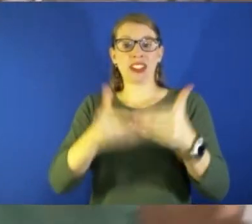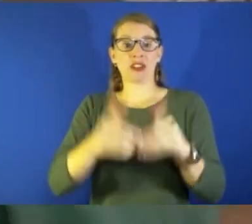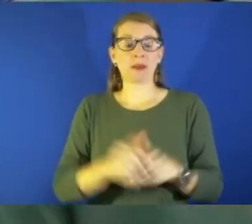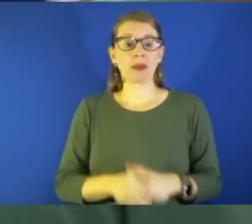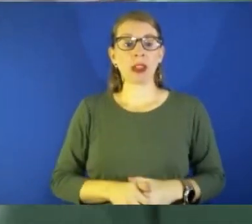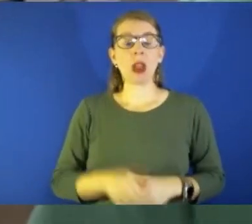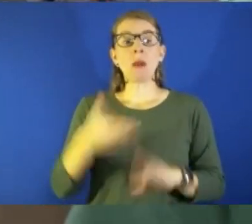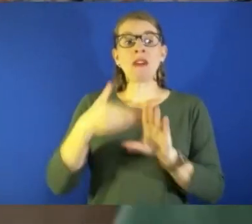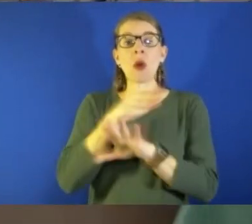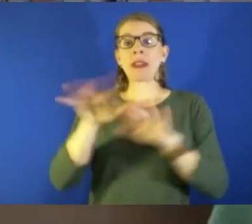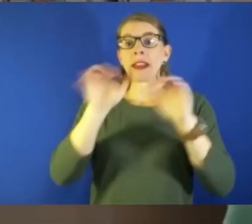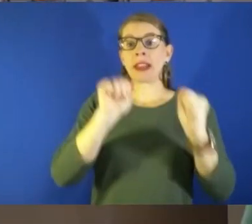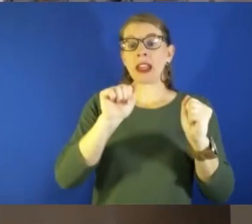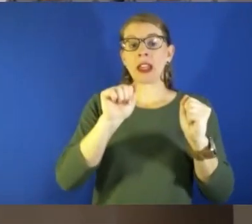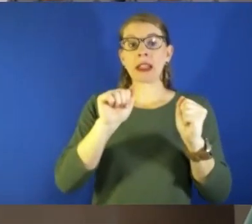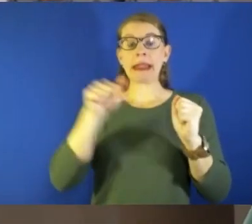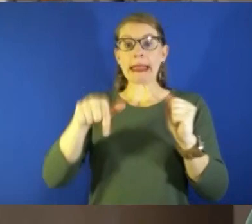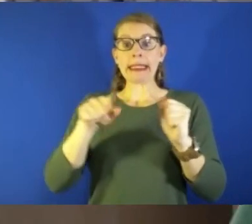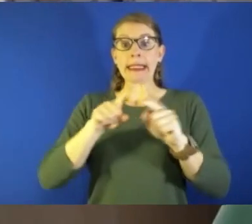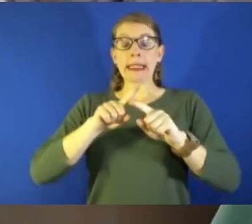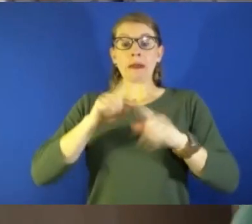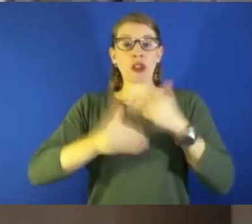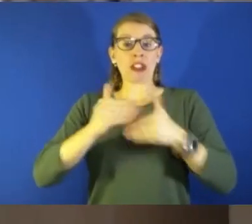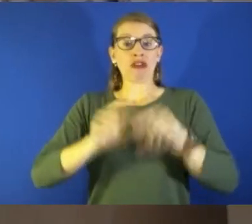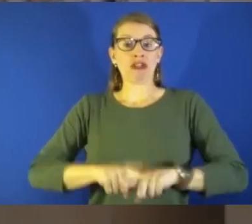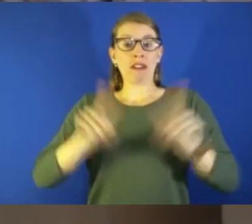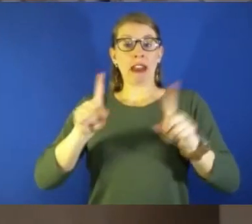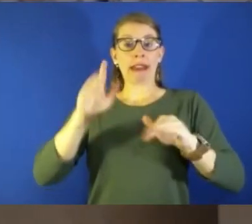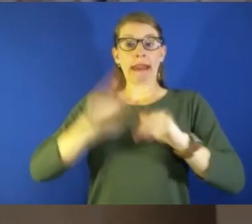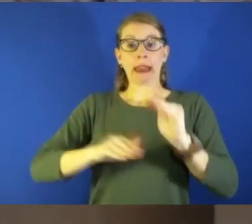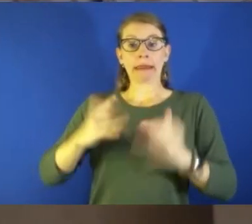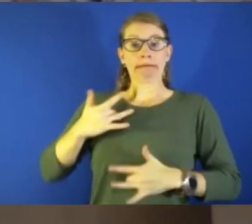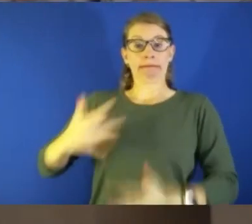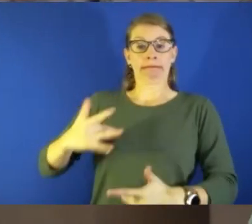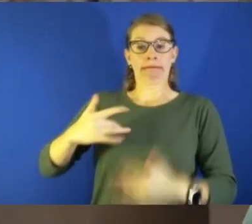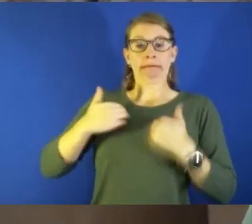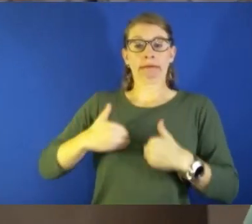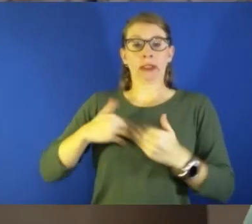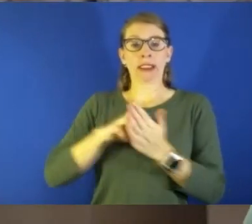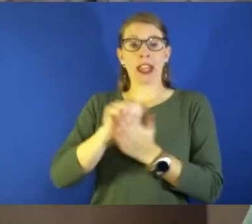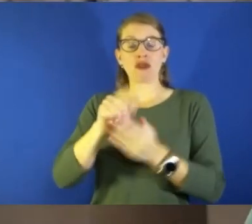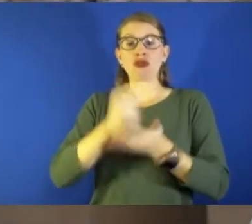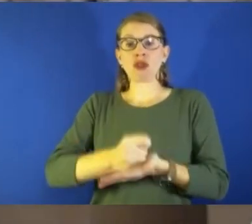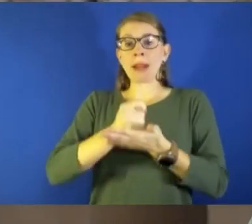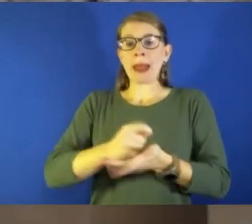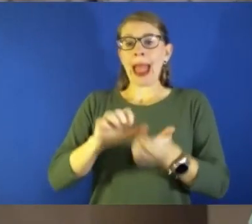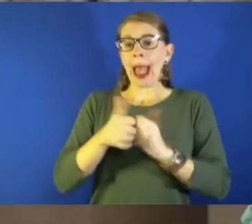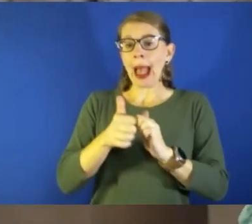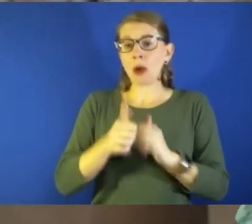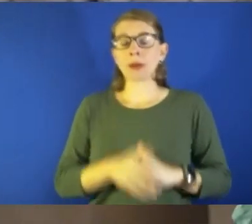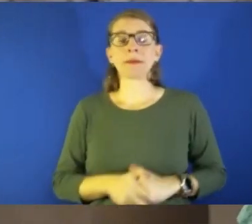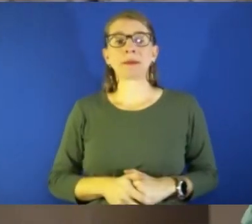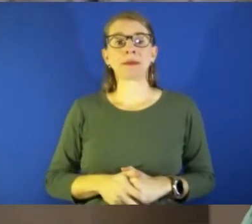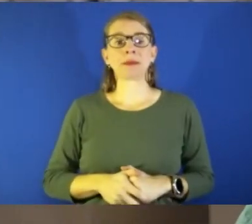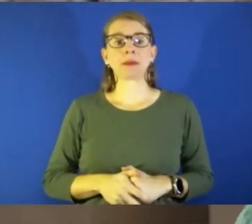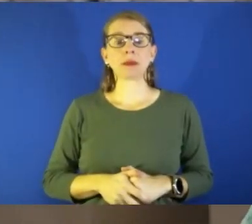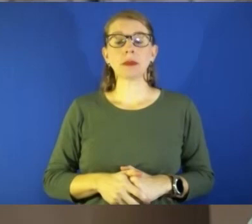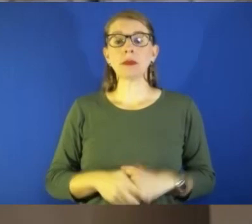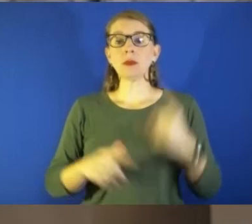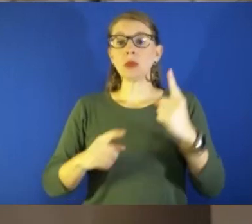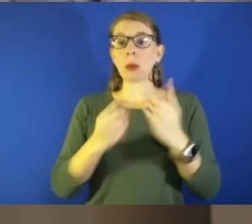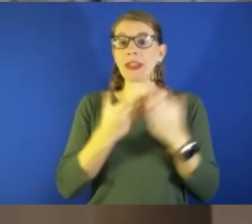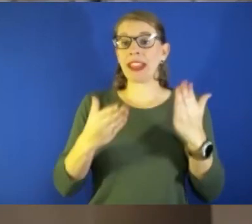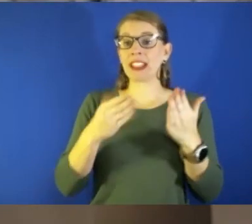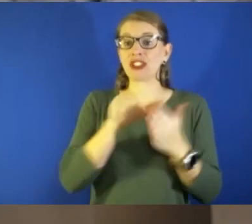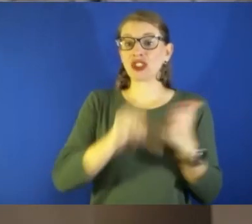about is what makes this different from a typical breast cancer treatment. And one of the things that the surgeon,